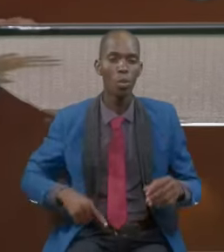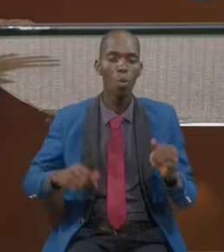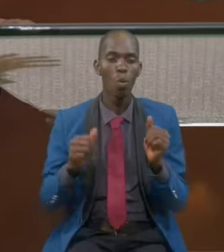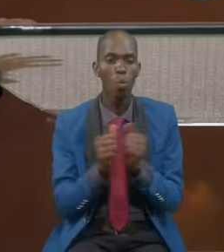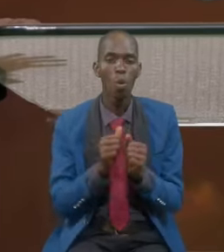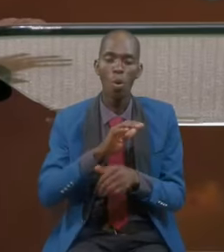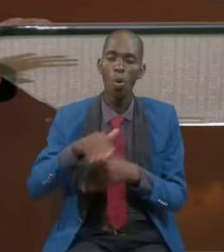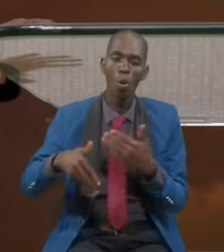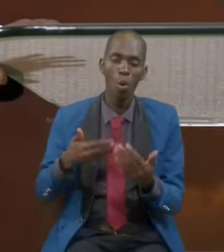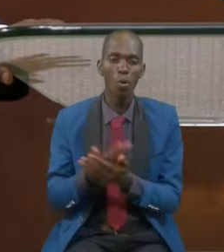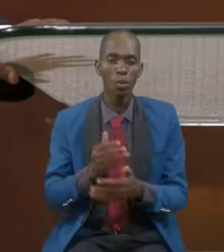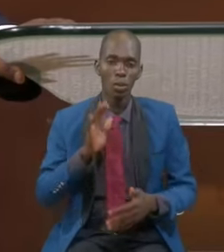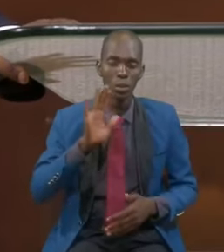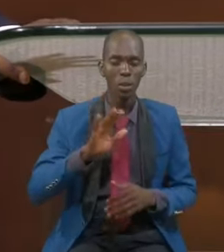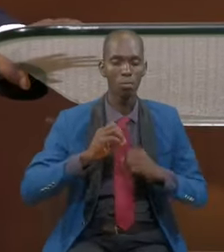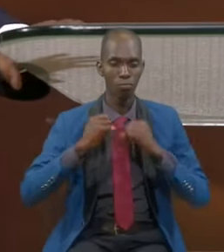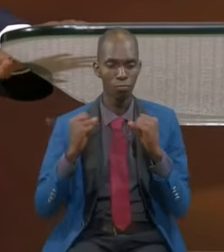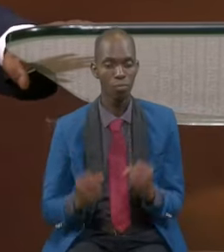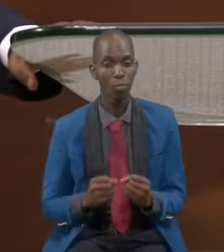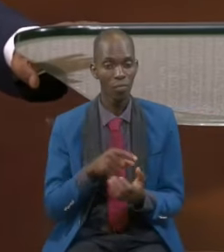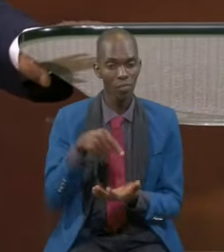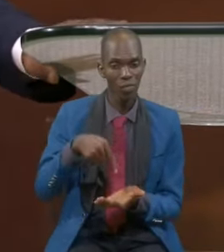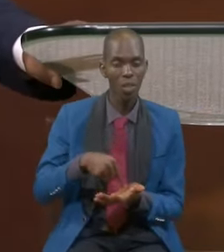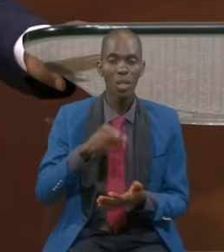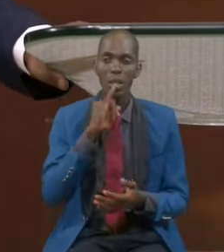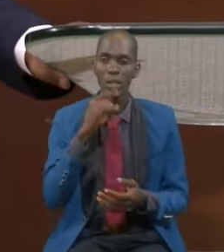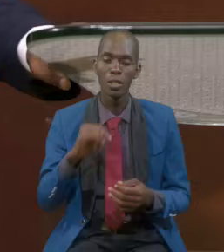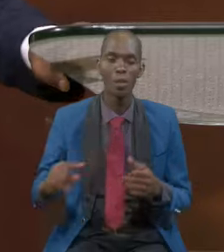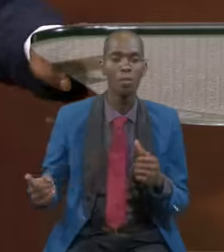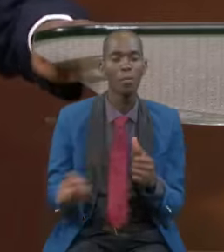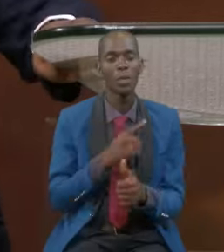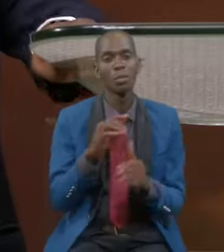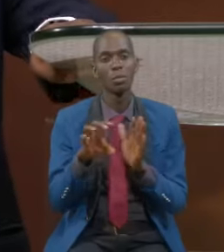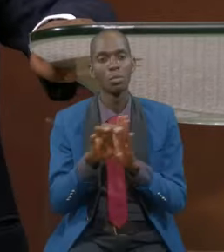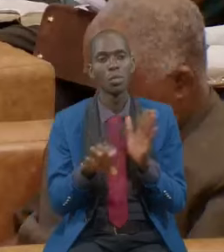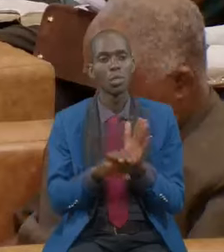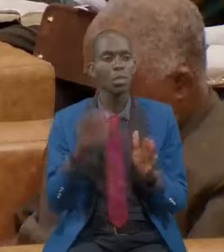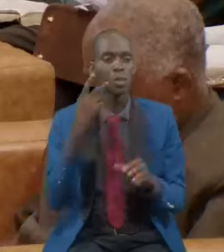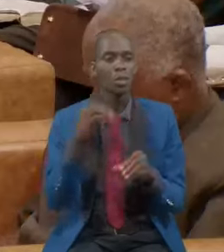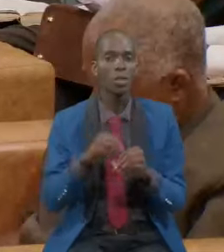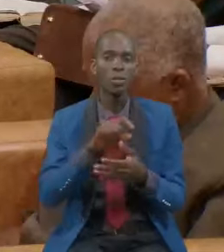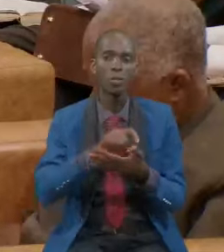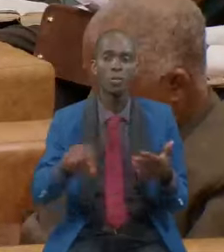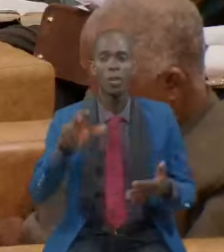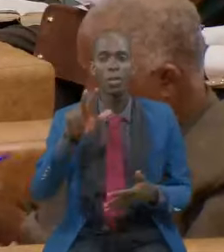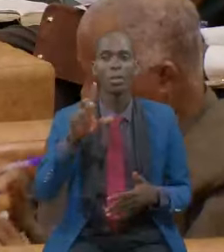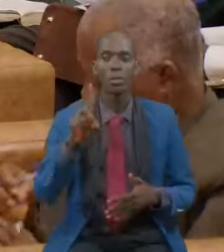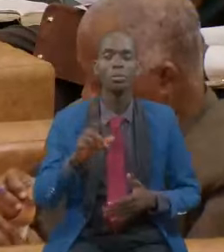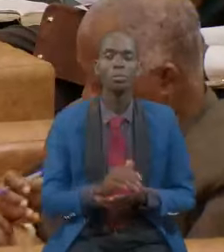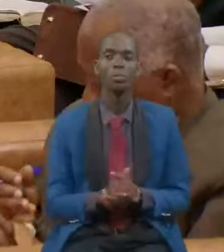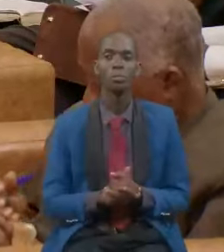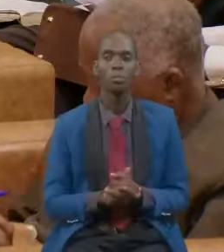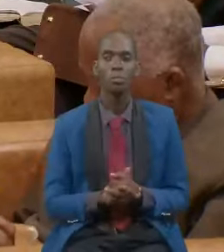thy strength. This is the first commandment. Look at verse 31. In verse